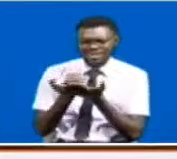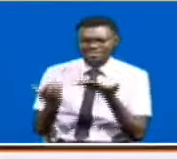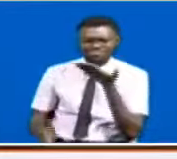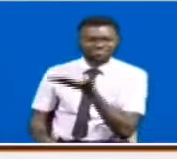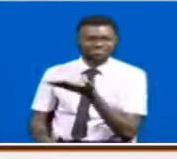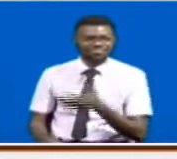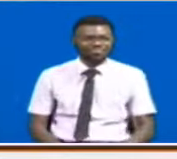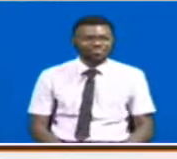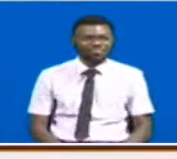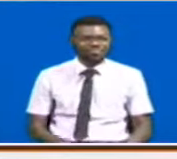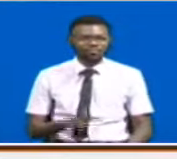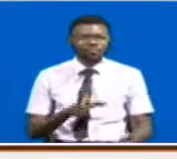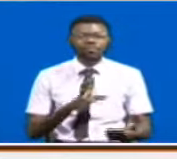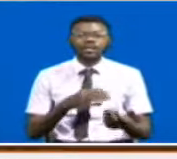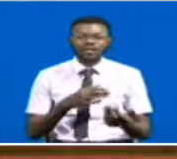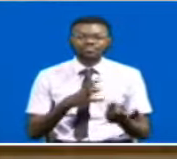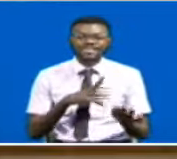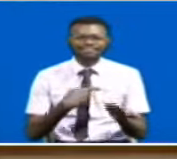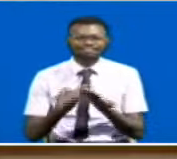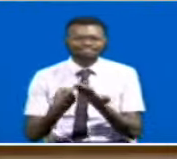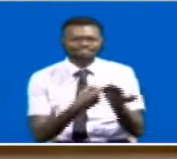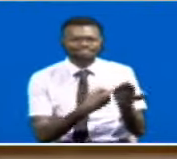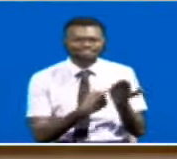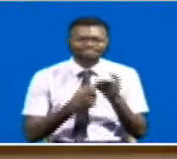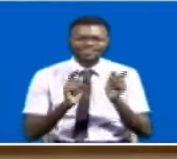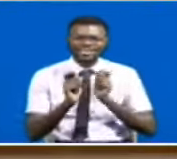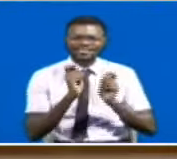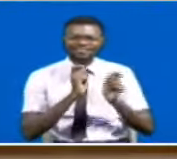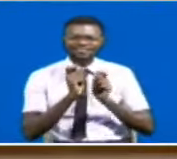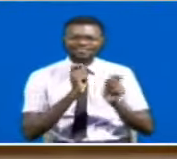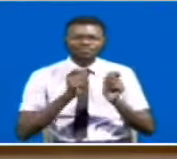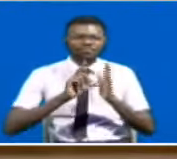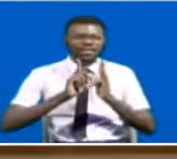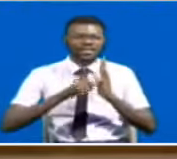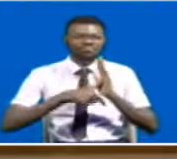Mtazamaji, mahojiano hayo utayapata kikamilifu kumradhi mwendo wa saa 3.